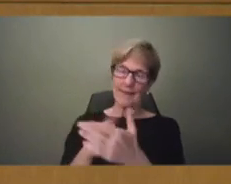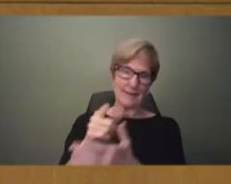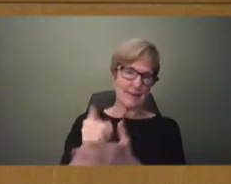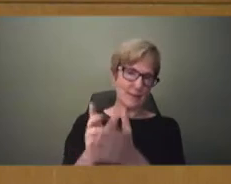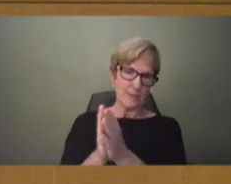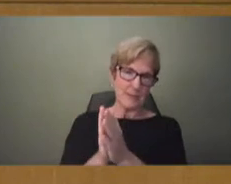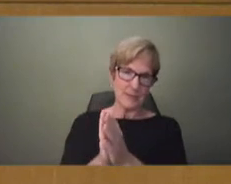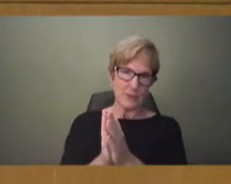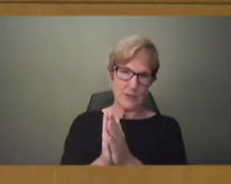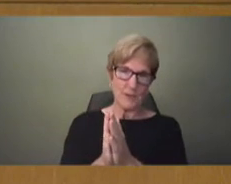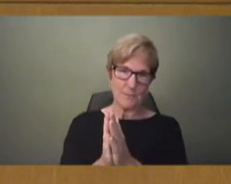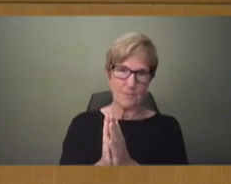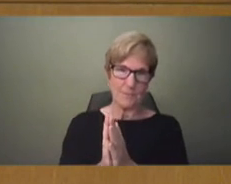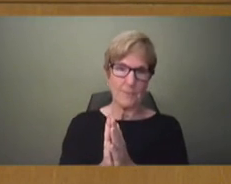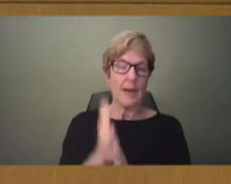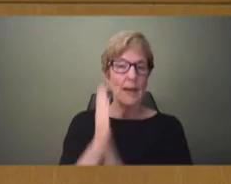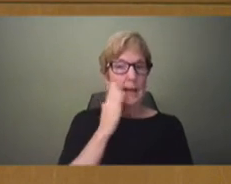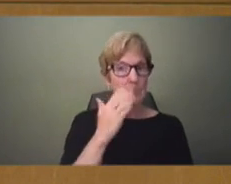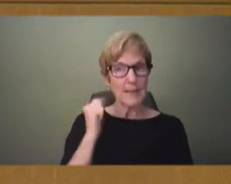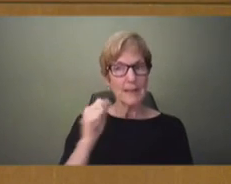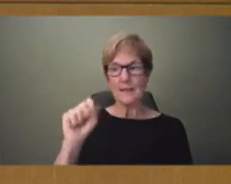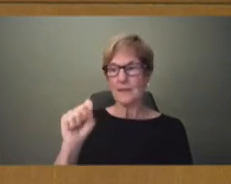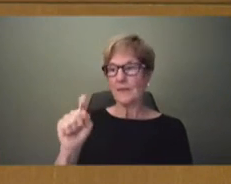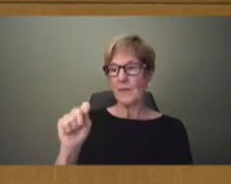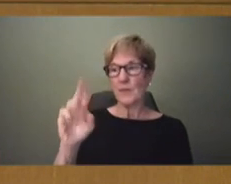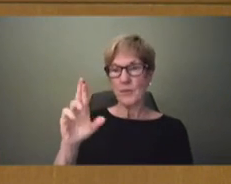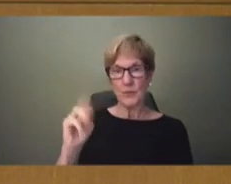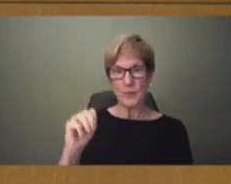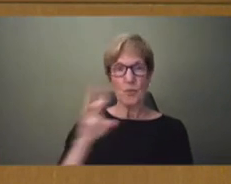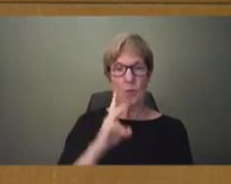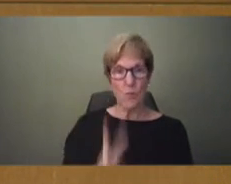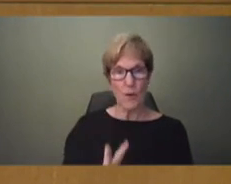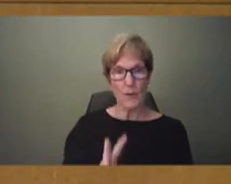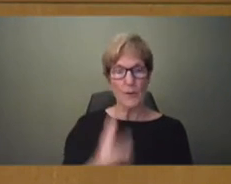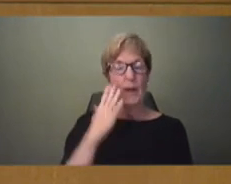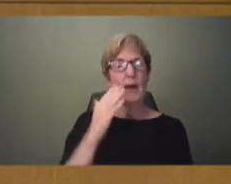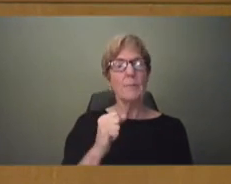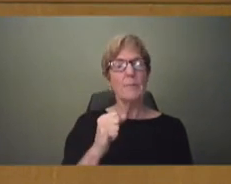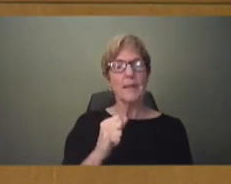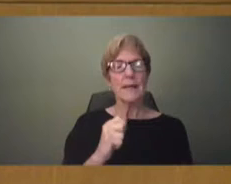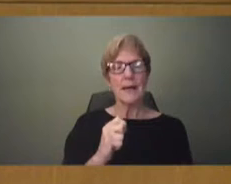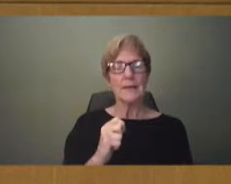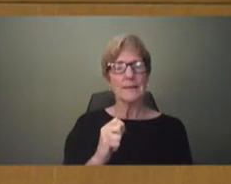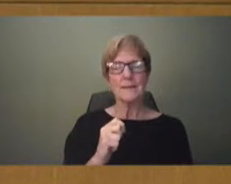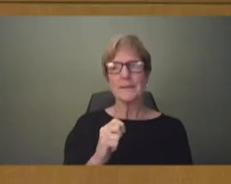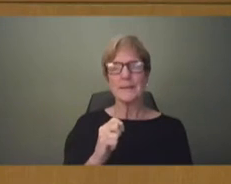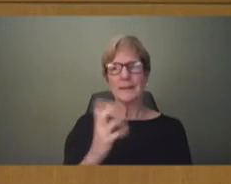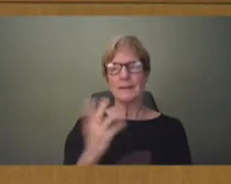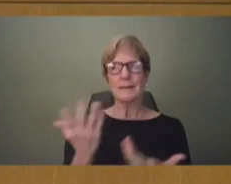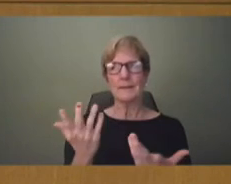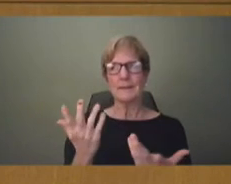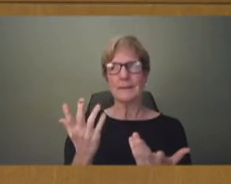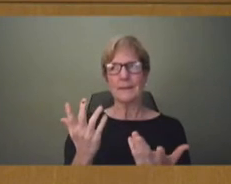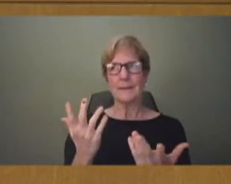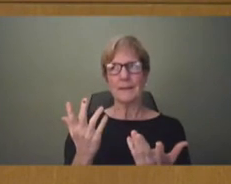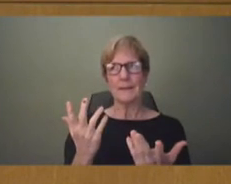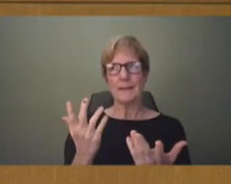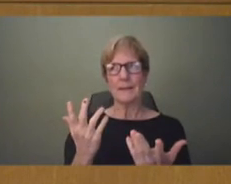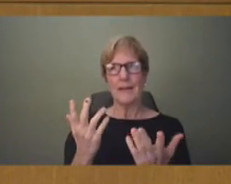only because of the storm water issues but because of the connectivity they are only coming through